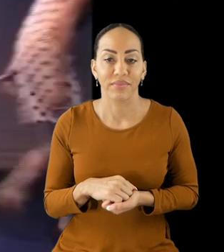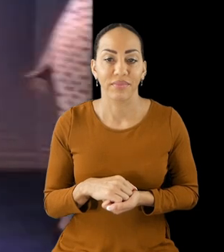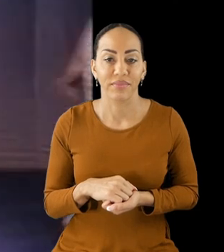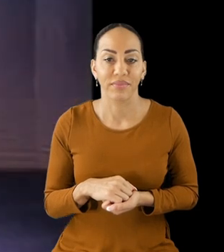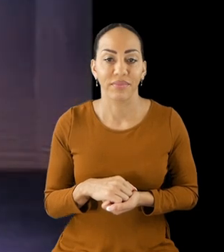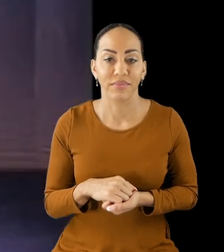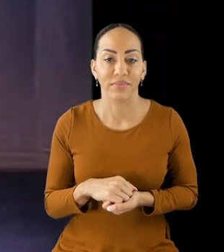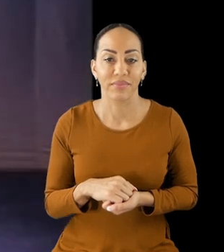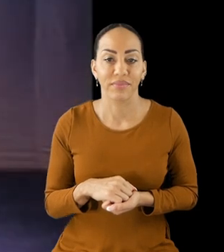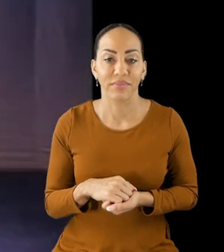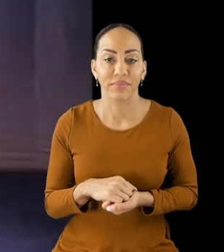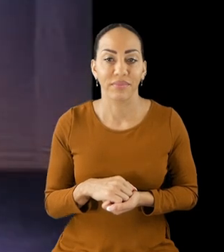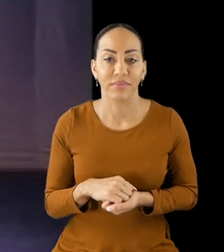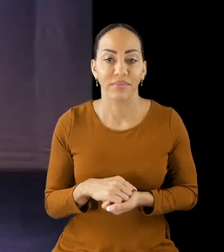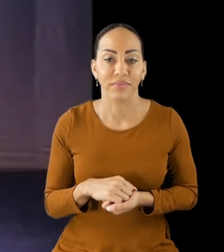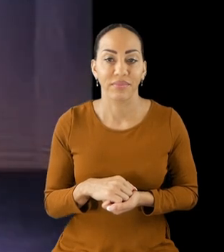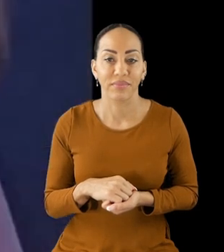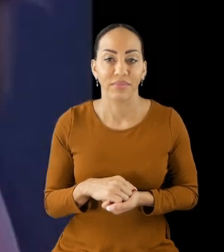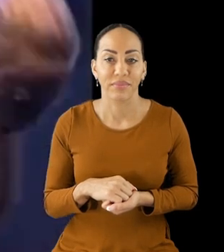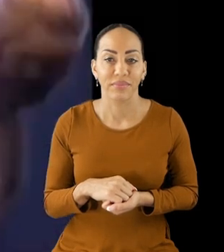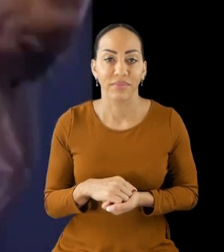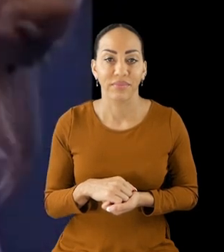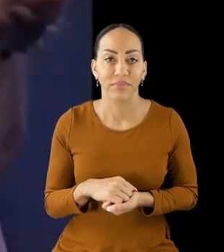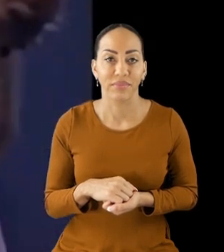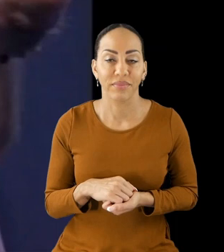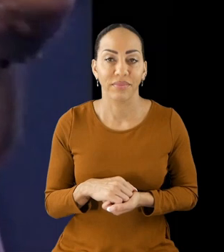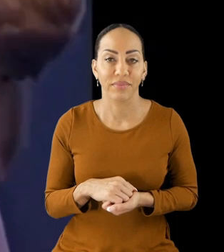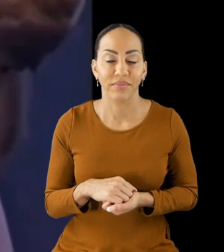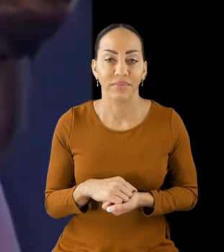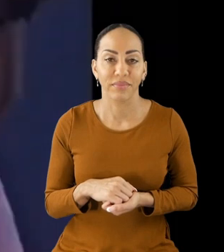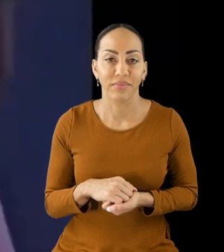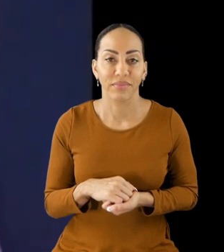Someone in the audience typed a rabbit and we all started to perform rabbits.